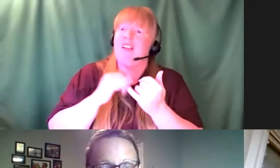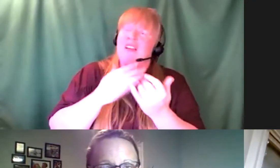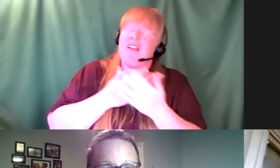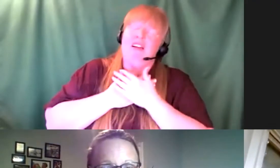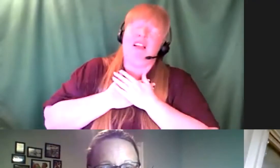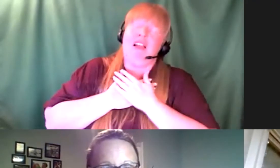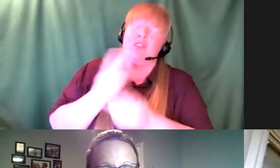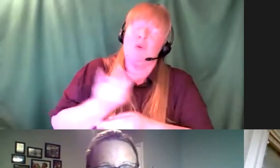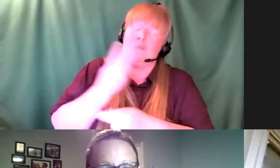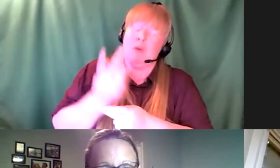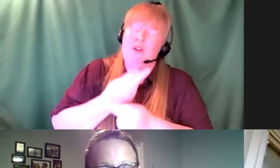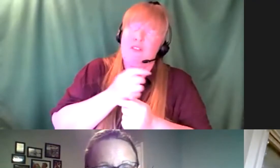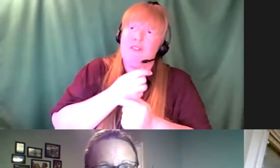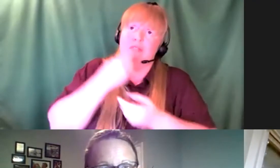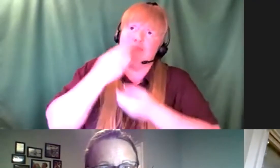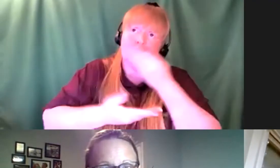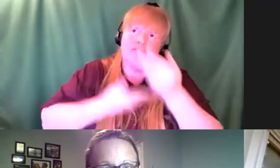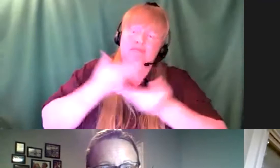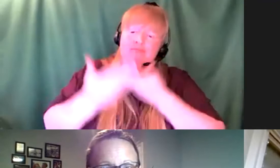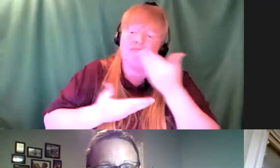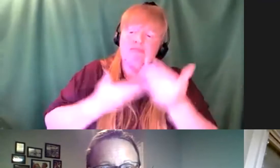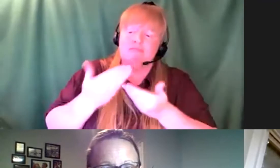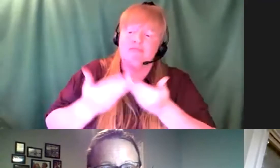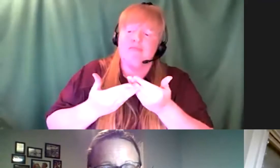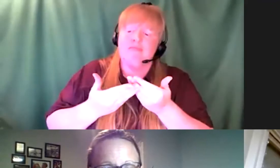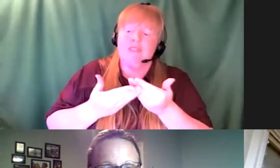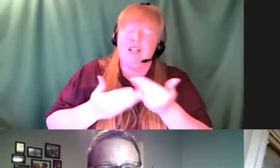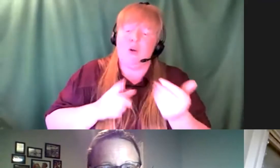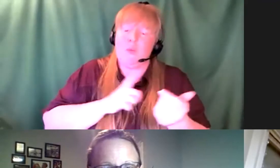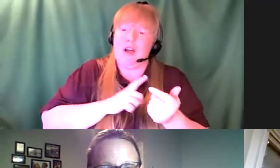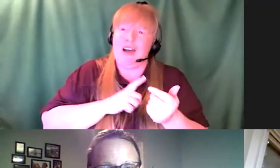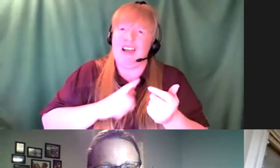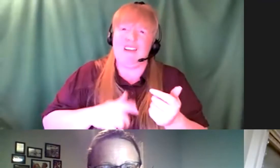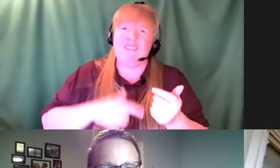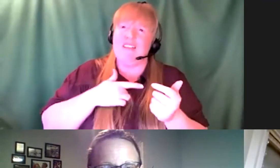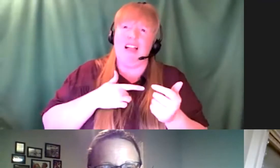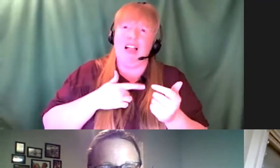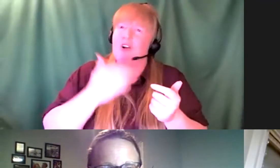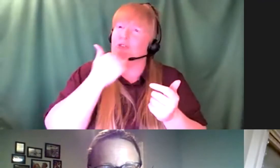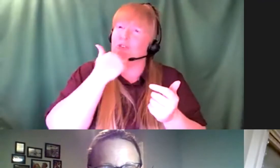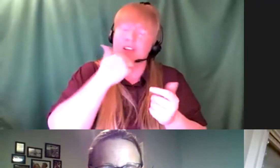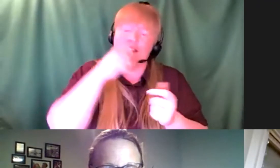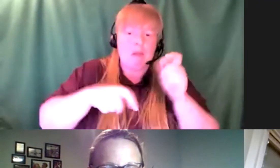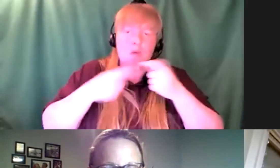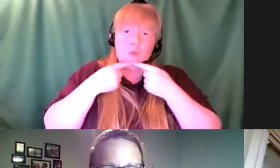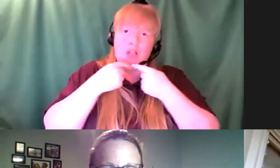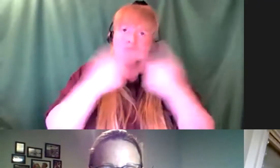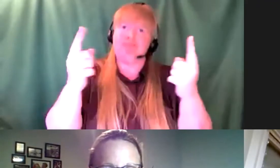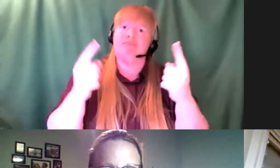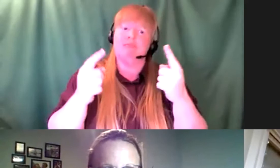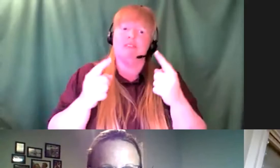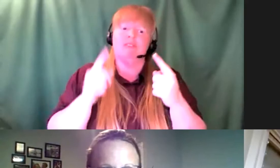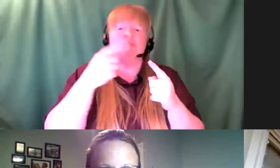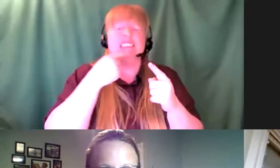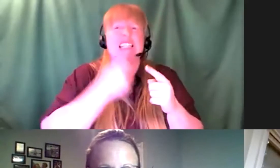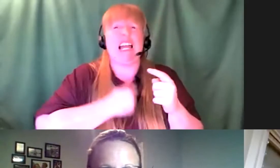both for saying this stuff, because I feel like we don't hear it enough. So I really, really thank you. Kyle, I'm so sorry, I'm going to